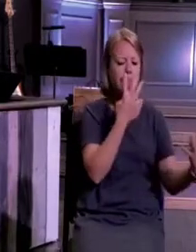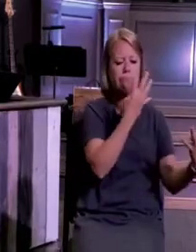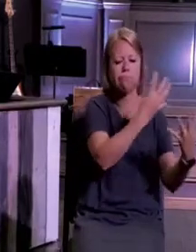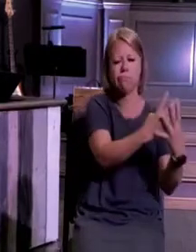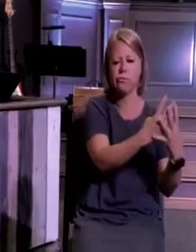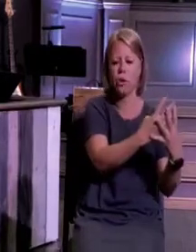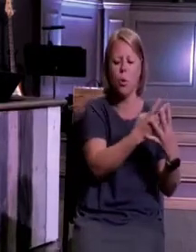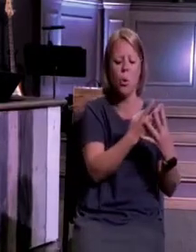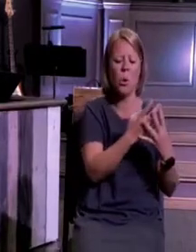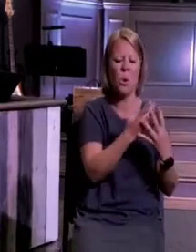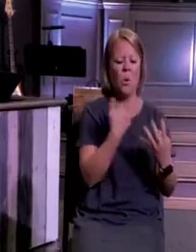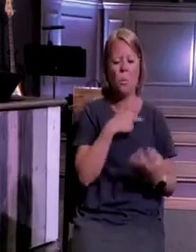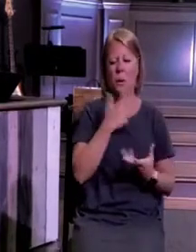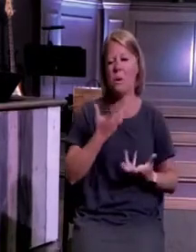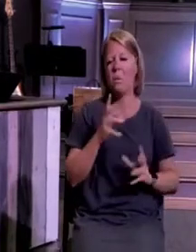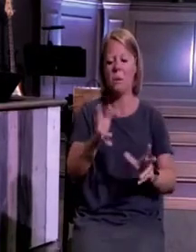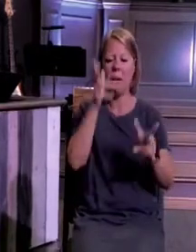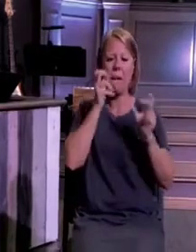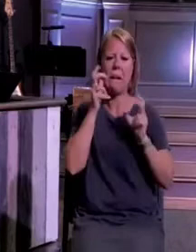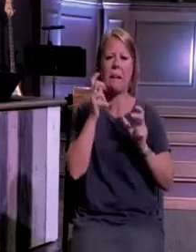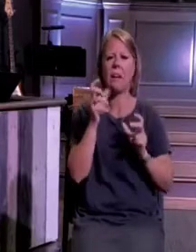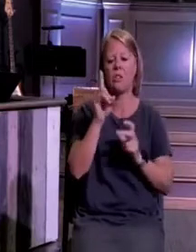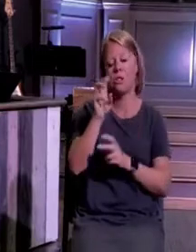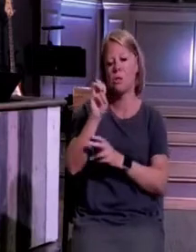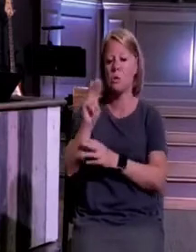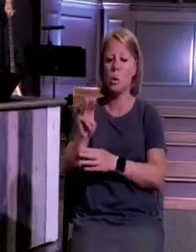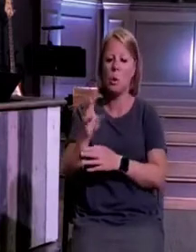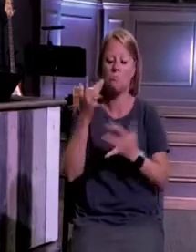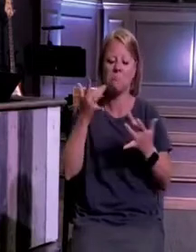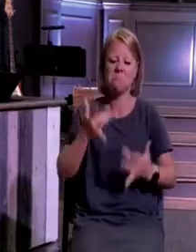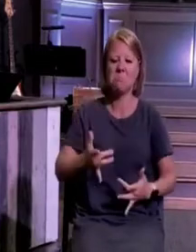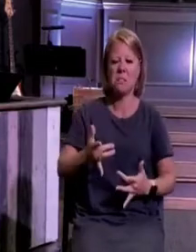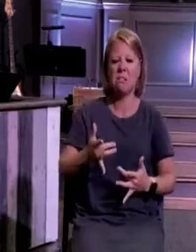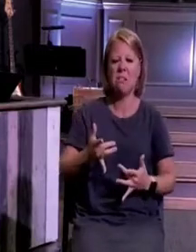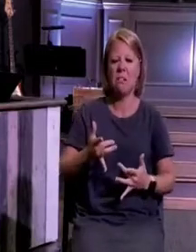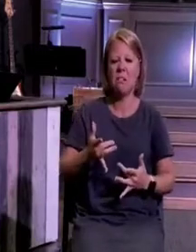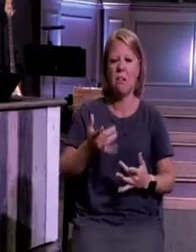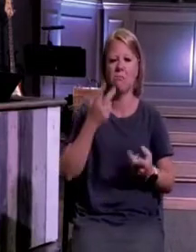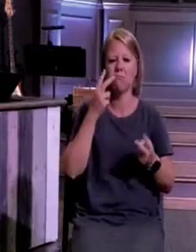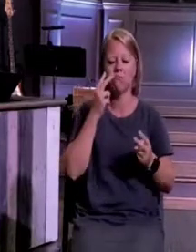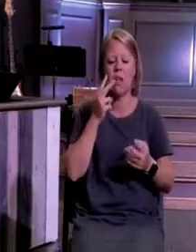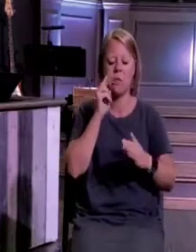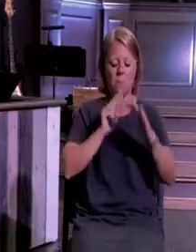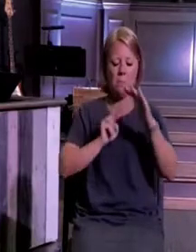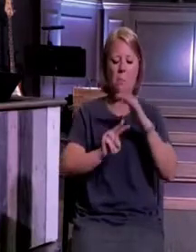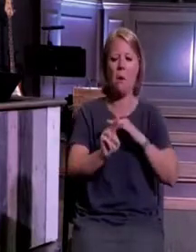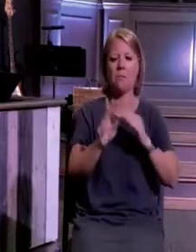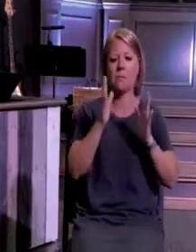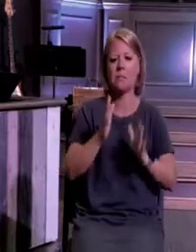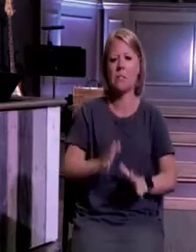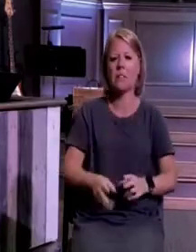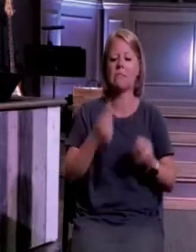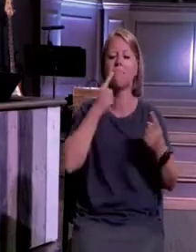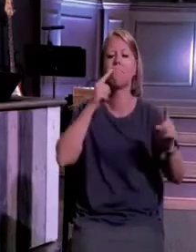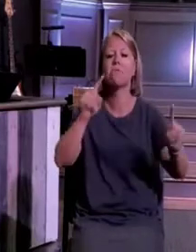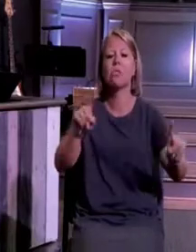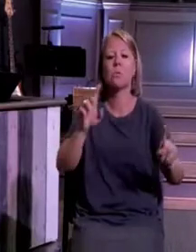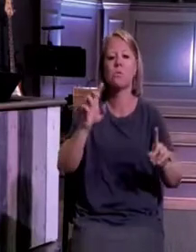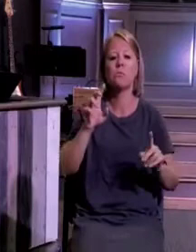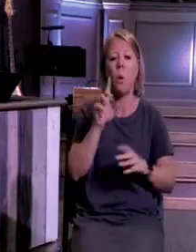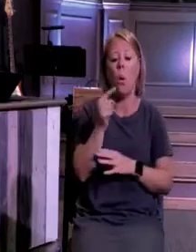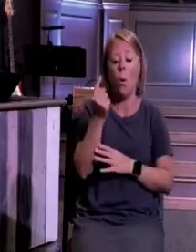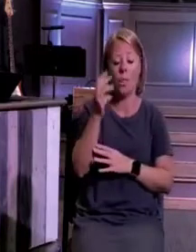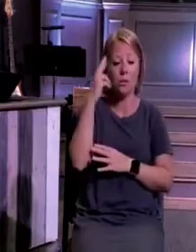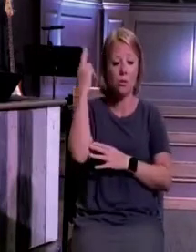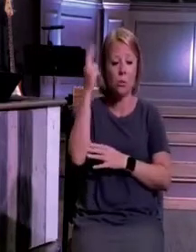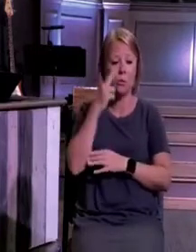this doom and gloom message that this prophet has to declare. Only to realize that Jeremiah's